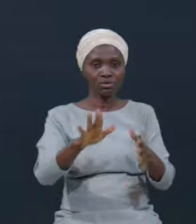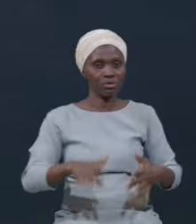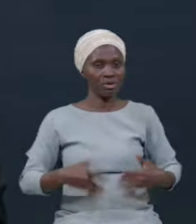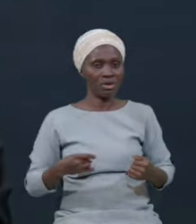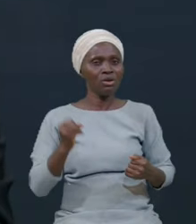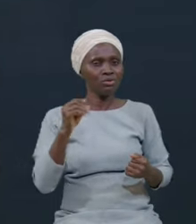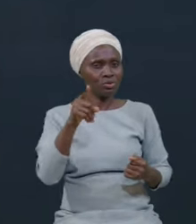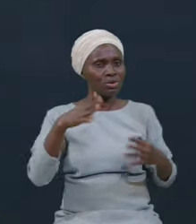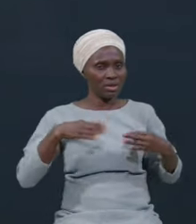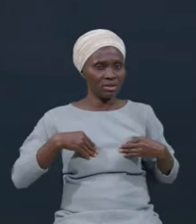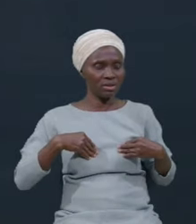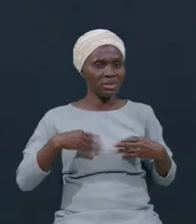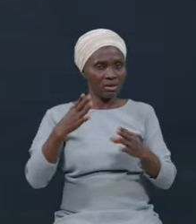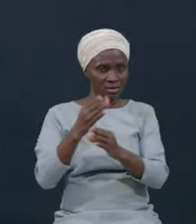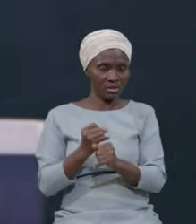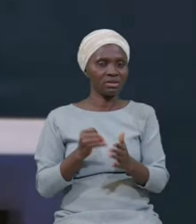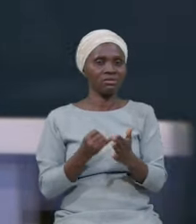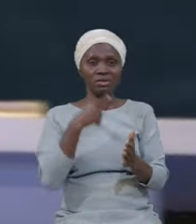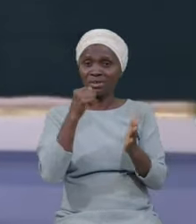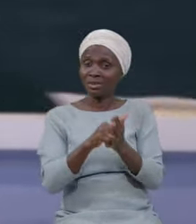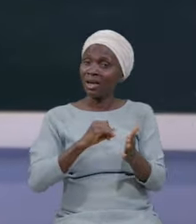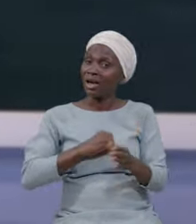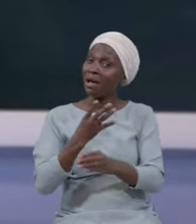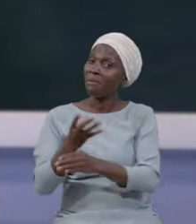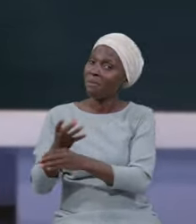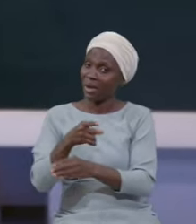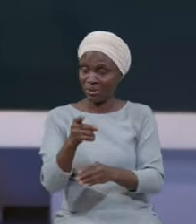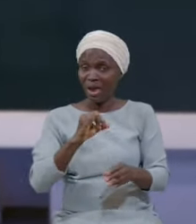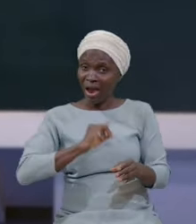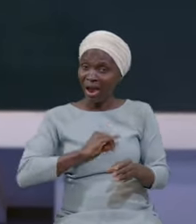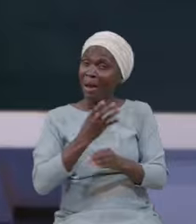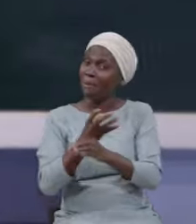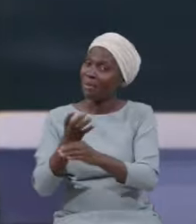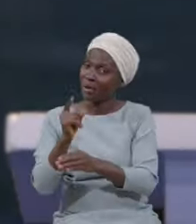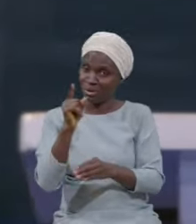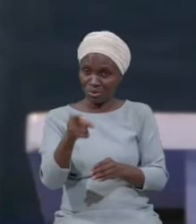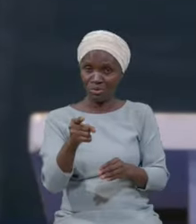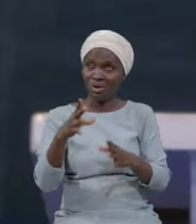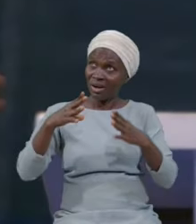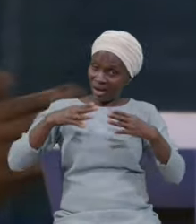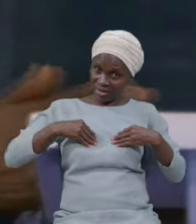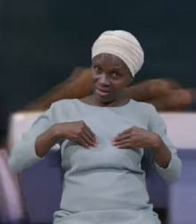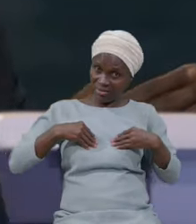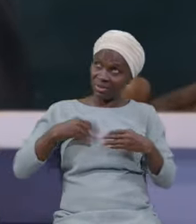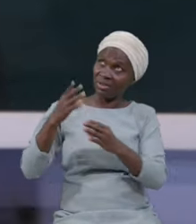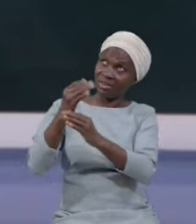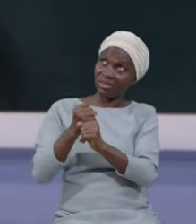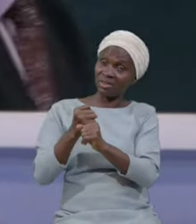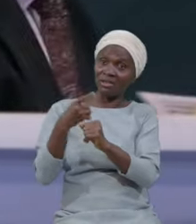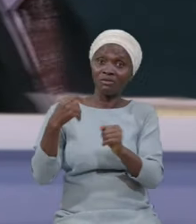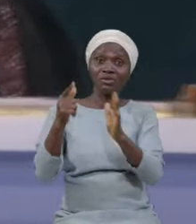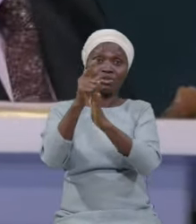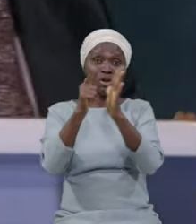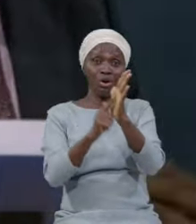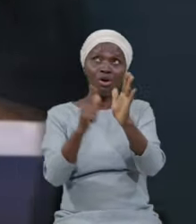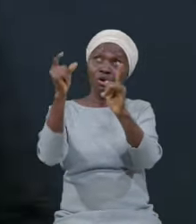thee. I plead with you. I'm begging of you. Receive the law, the word from